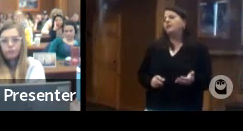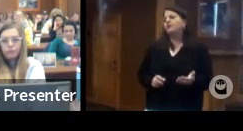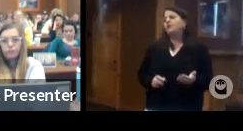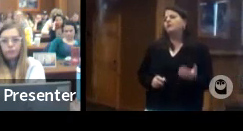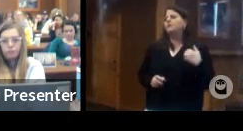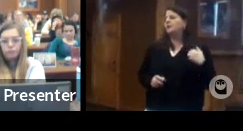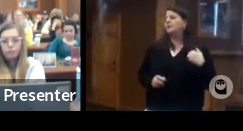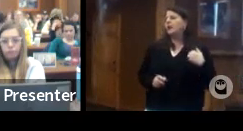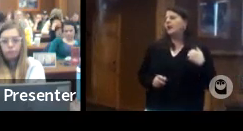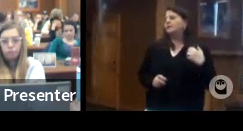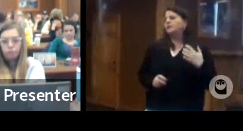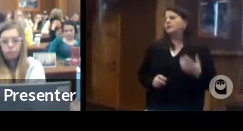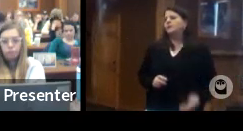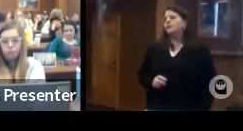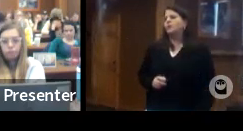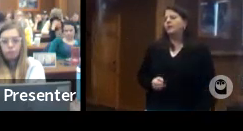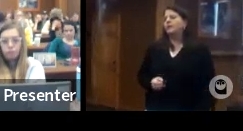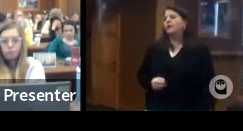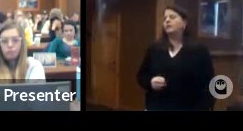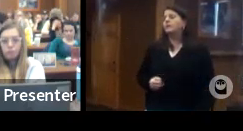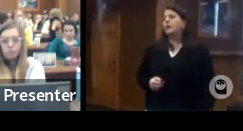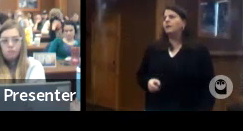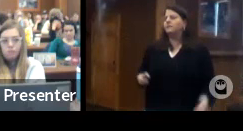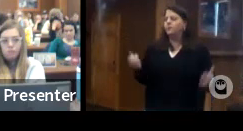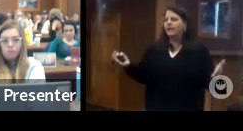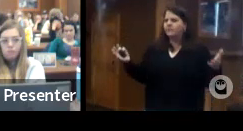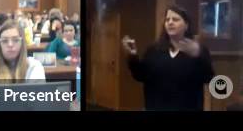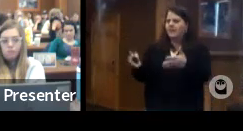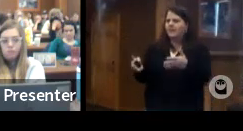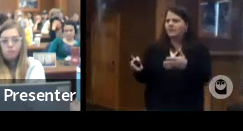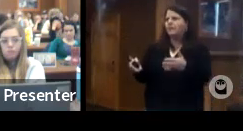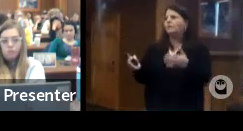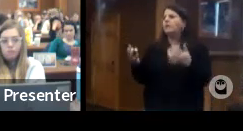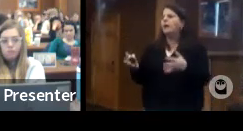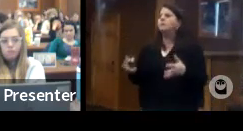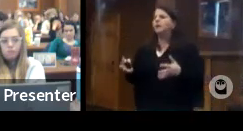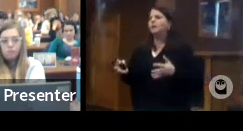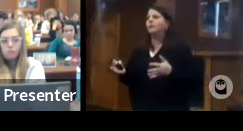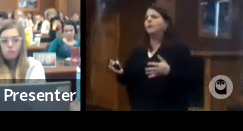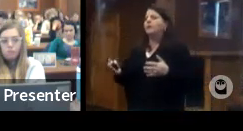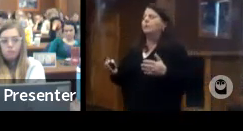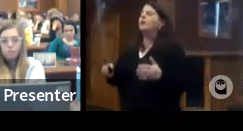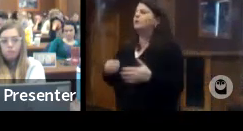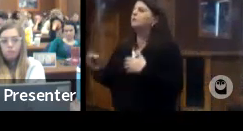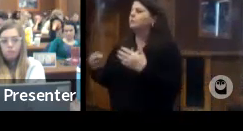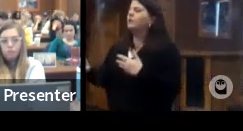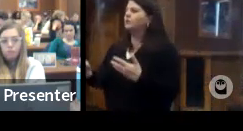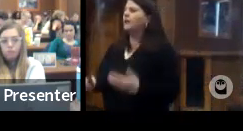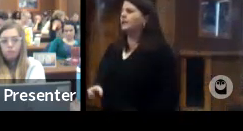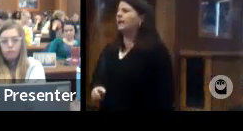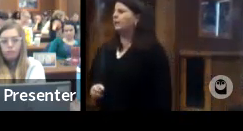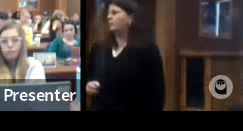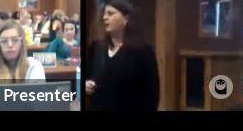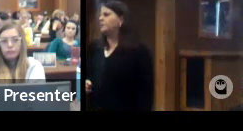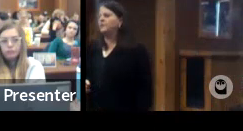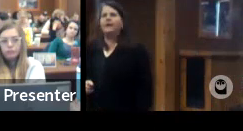have information and you need us to ask it in a certain way, then tell us. If you ask me this, then I'll know what you're